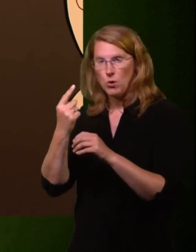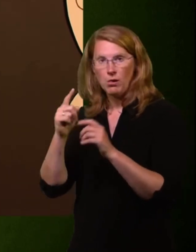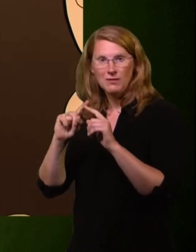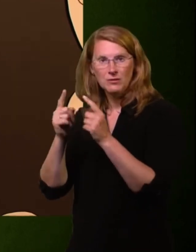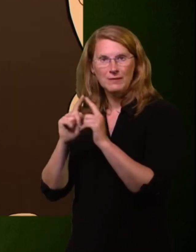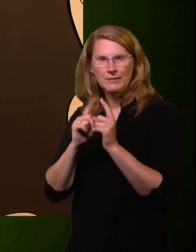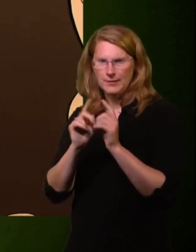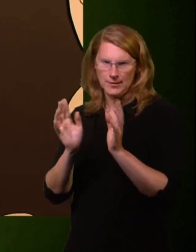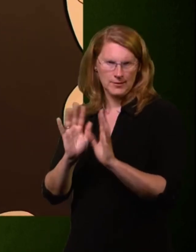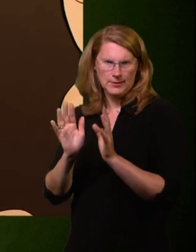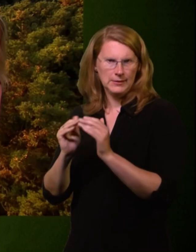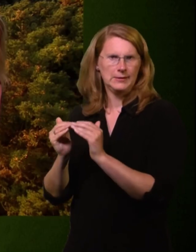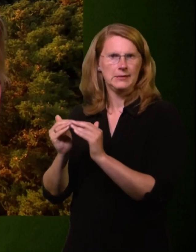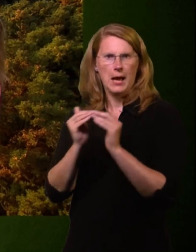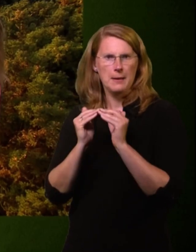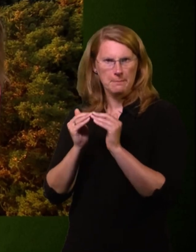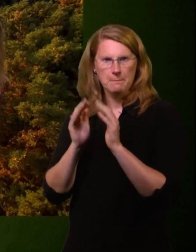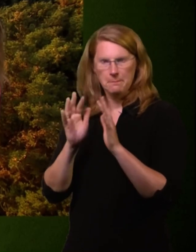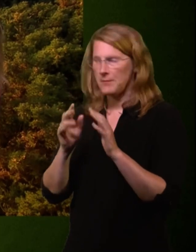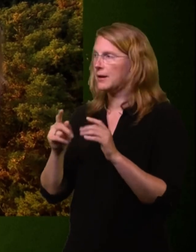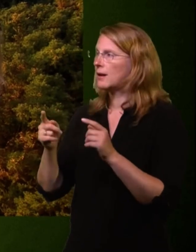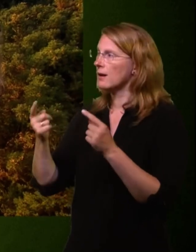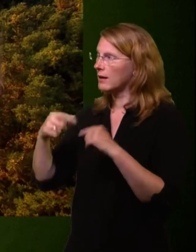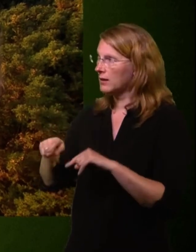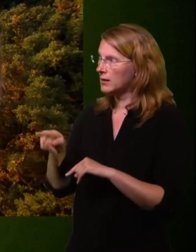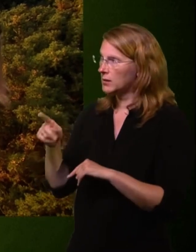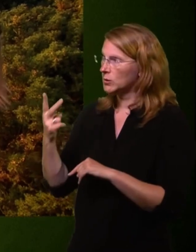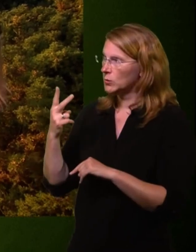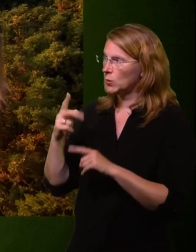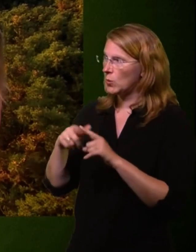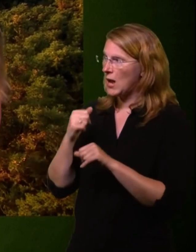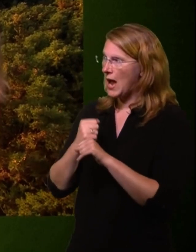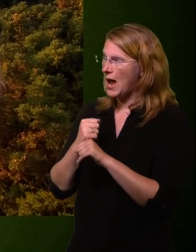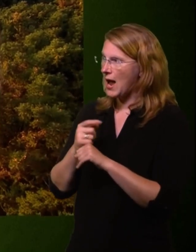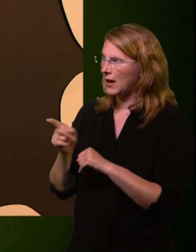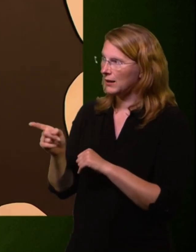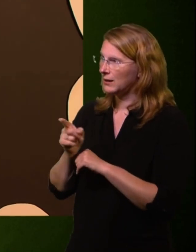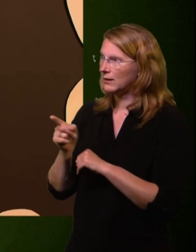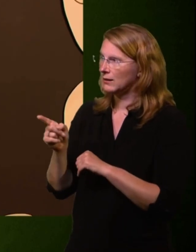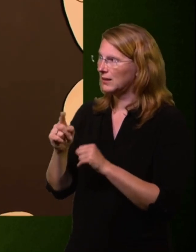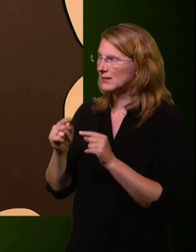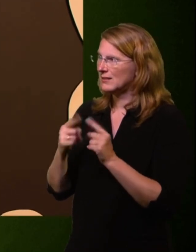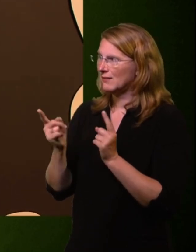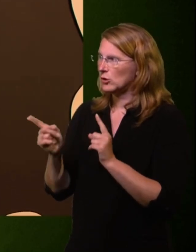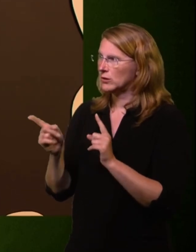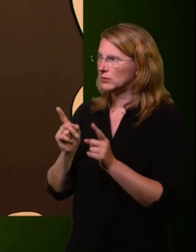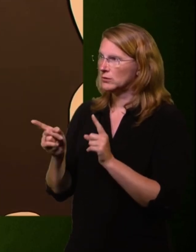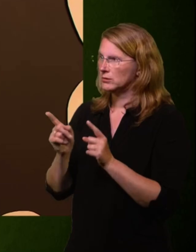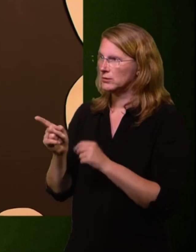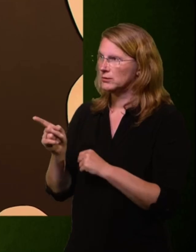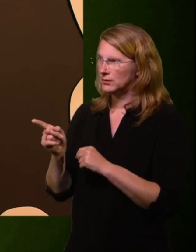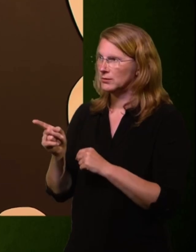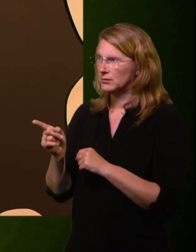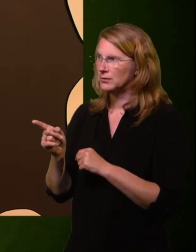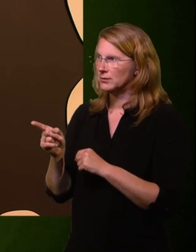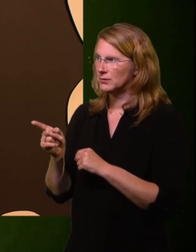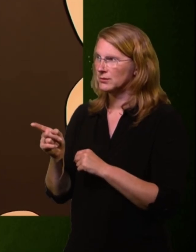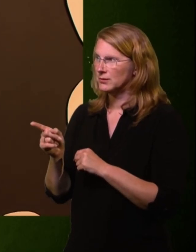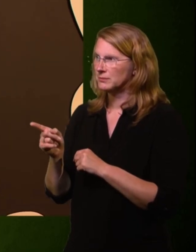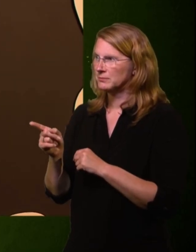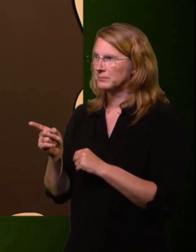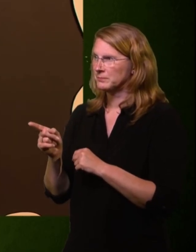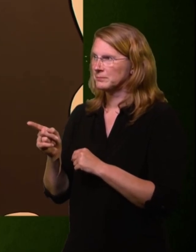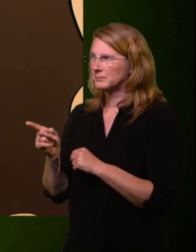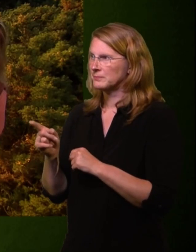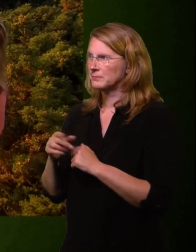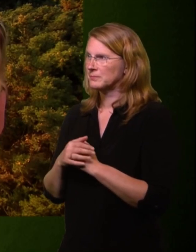you want to do is be able to have your eggs so they're distinct. So here we've got, you know, the egg of this female, but this is the egg of a different female. And of